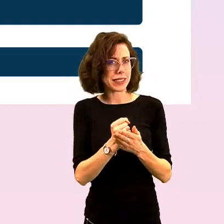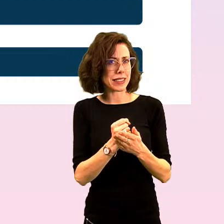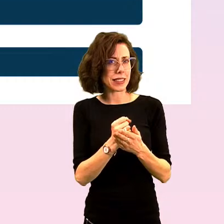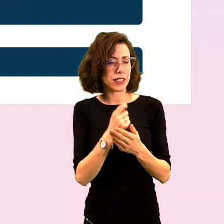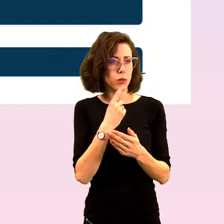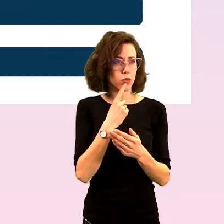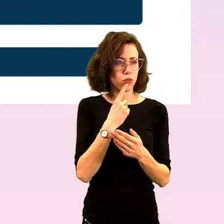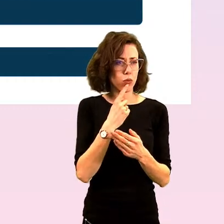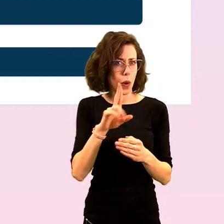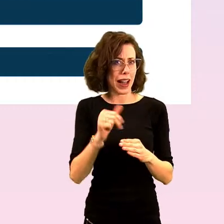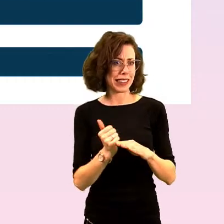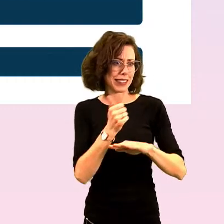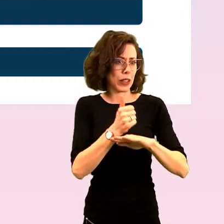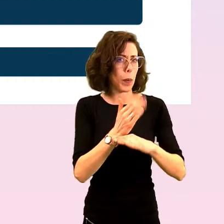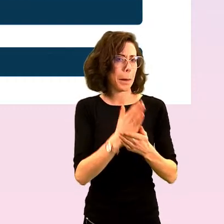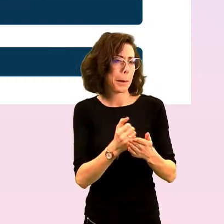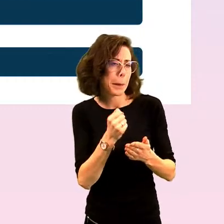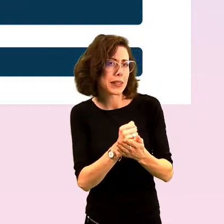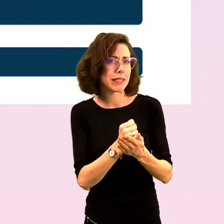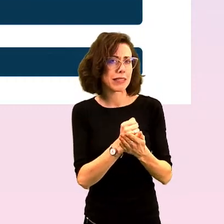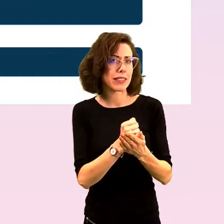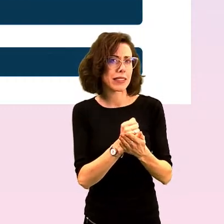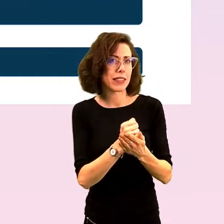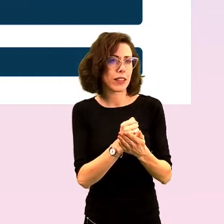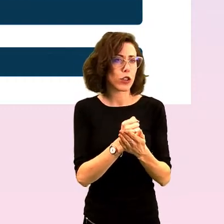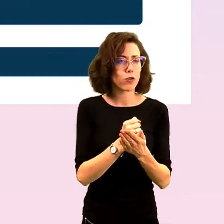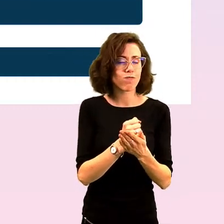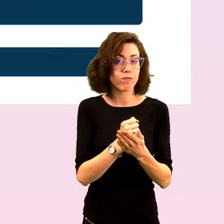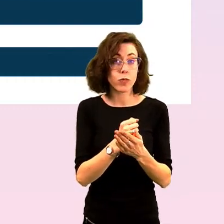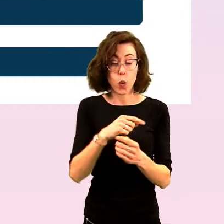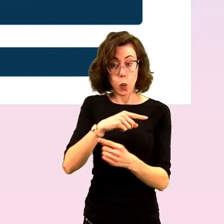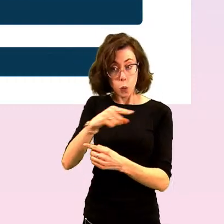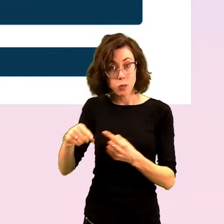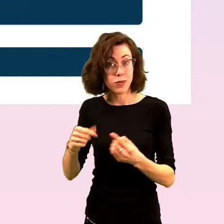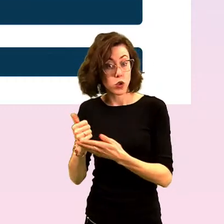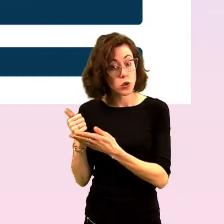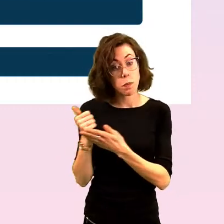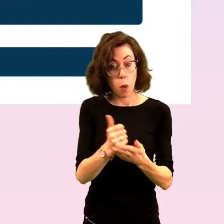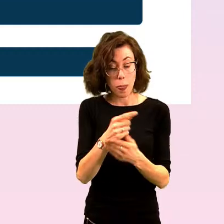relation to maintaining their income support for a period as they develop the